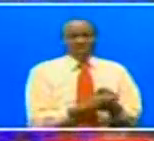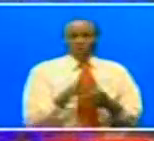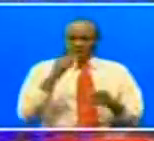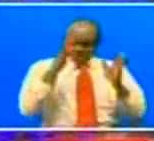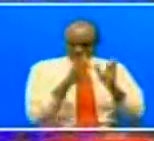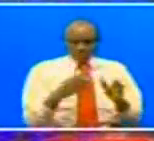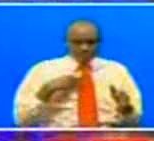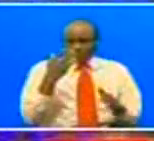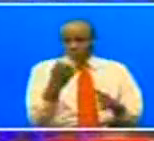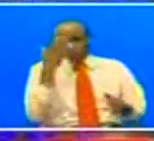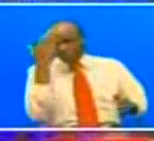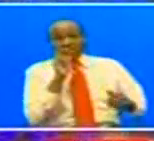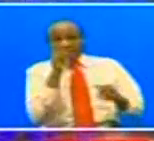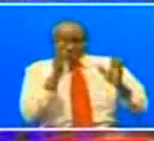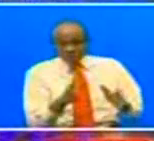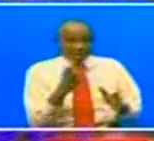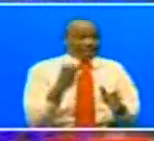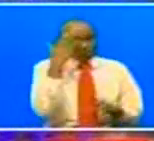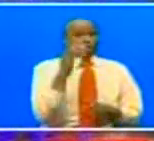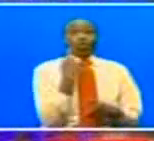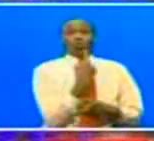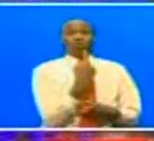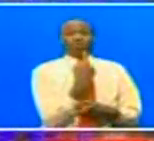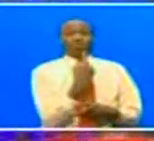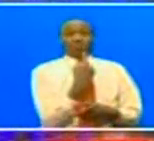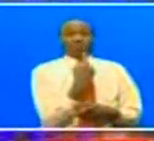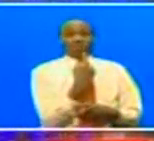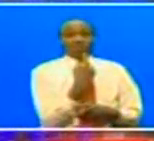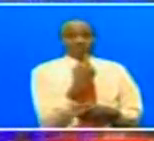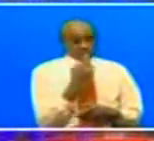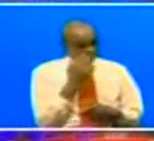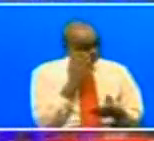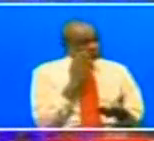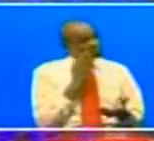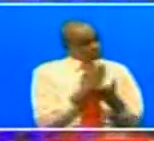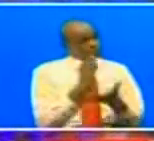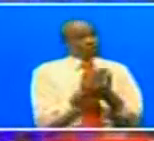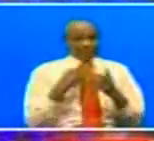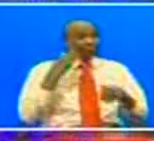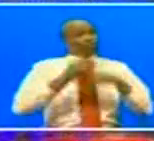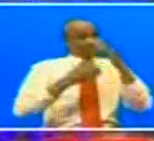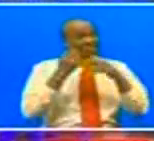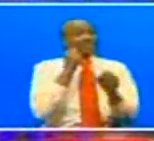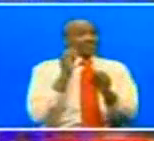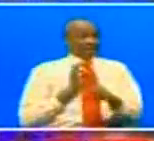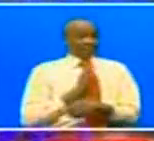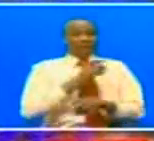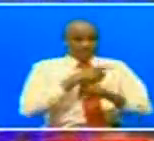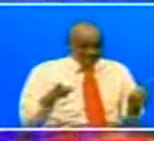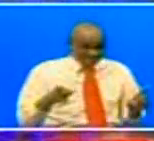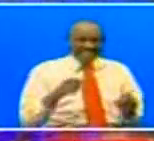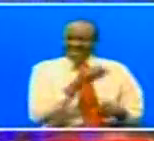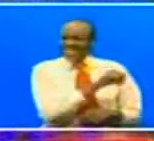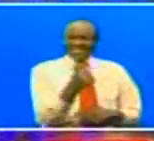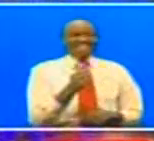around a campus who don't know what it looks like. I think, yes, there's plenty of stuff we need to build on and develop. But as I say, any country